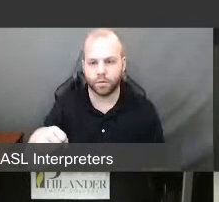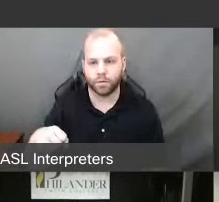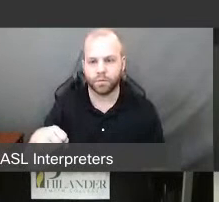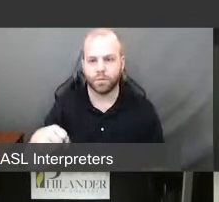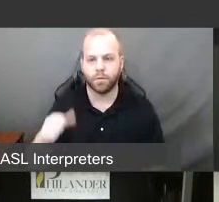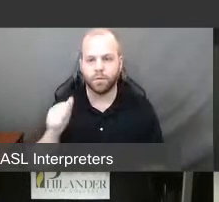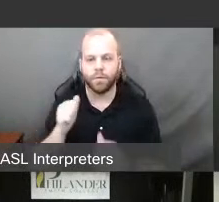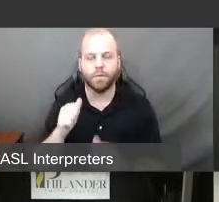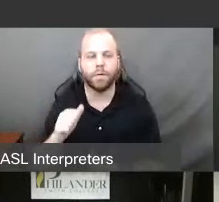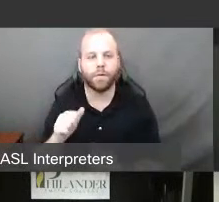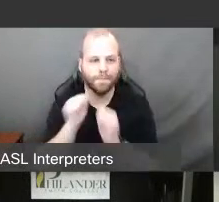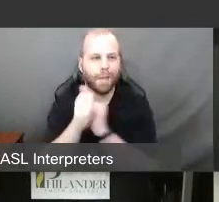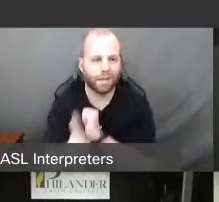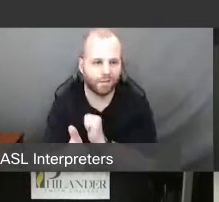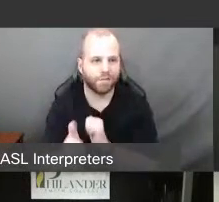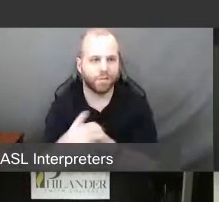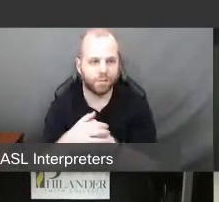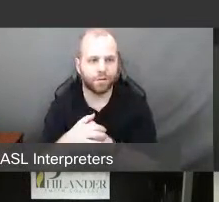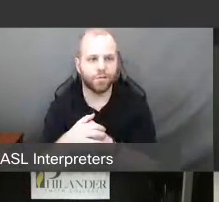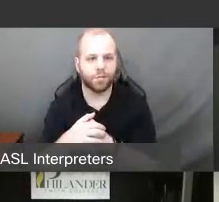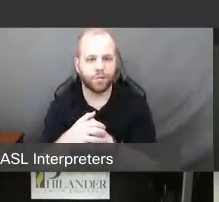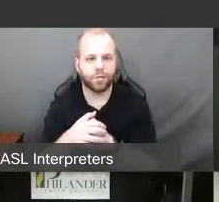motion passes.